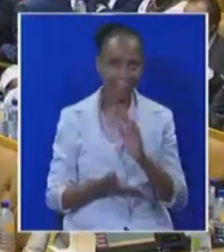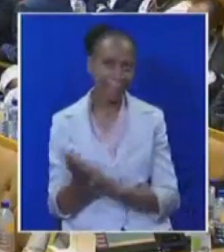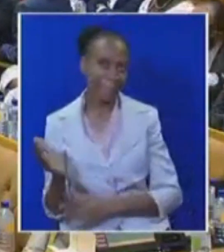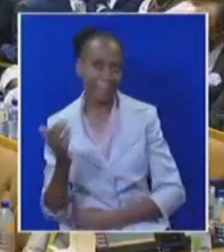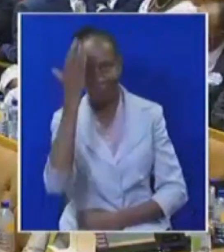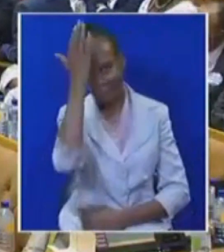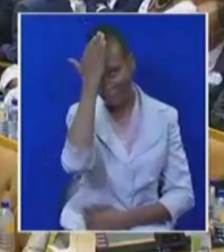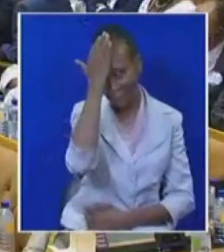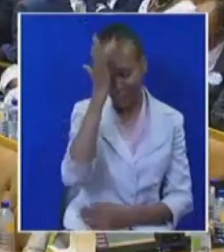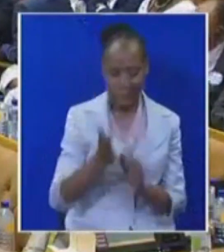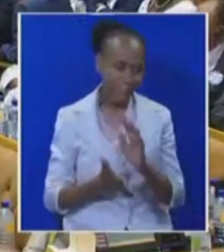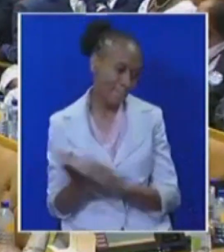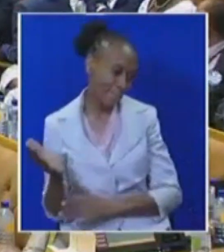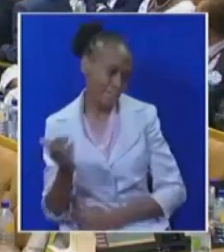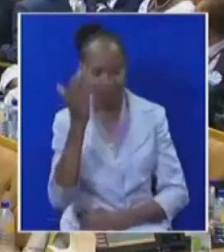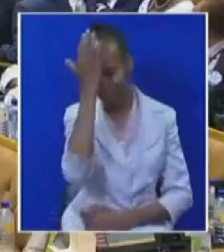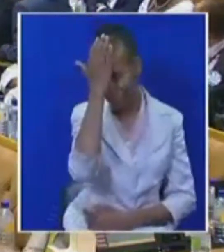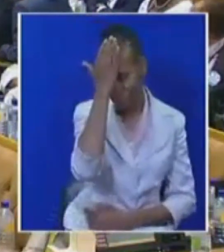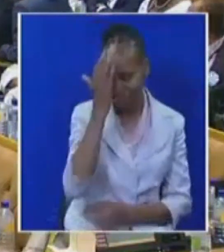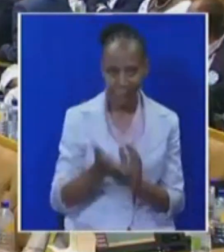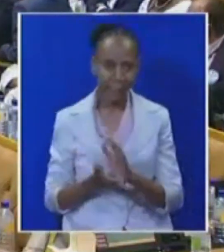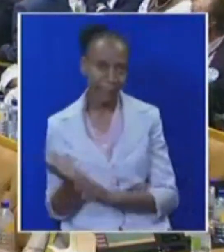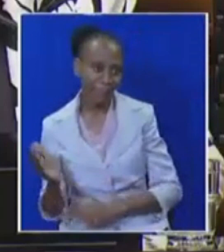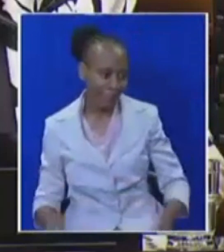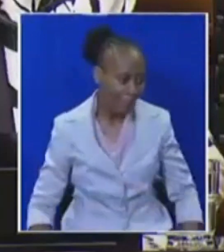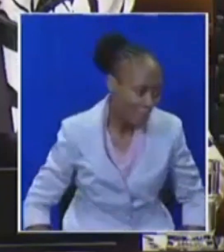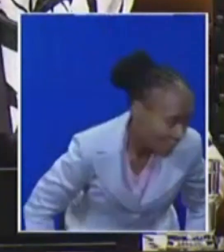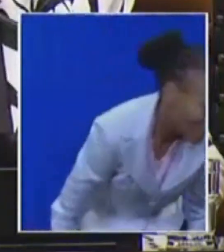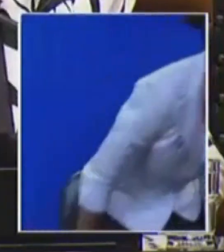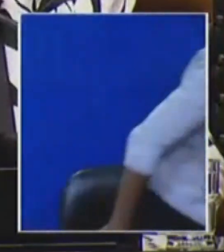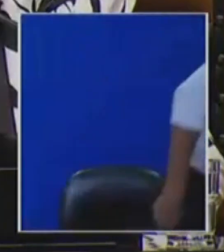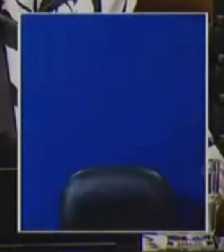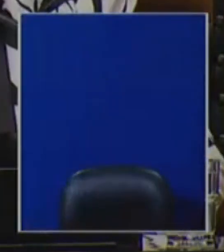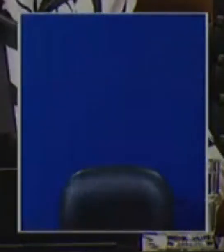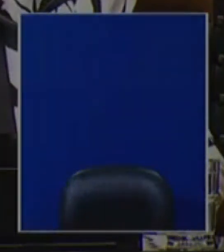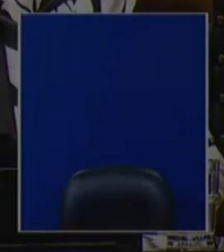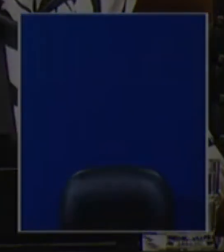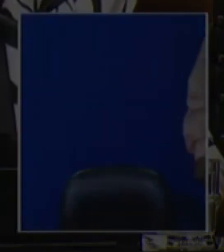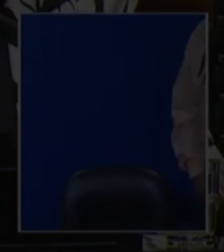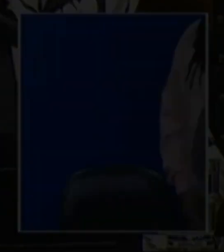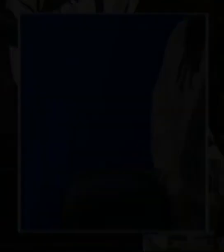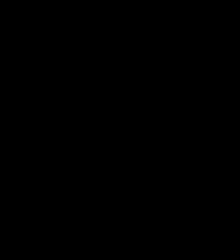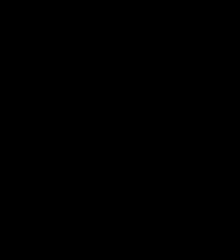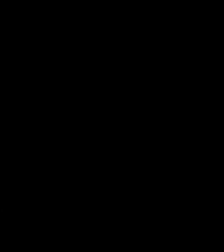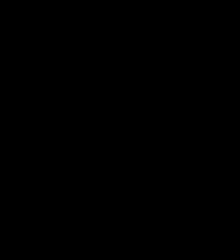that fall. The whole Zupta of the fall. EFF Zupta as fall. A party Zupta are fall. Chanting in the Zupta house must and fall. Are